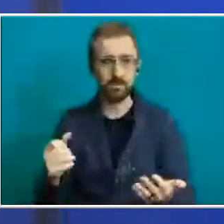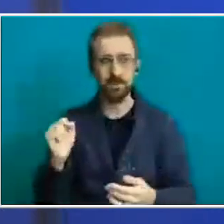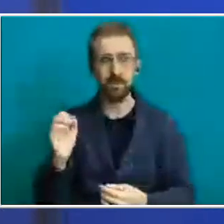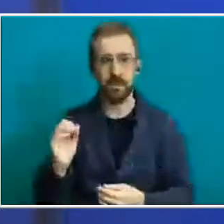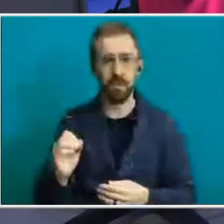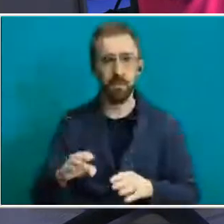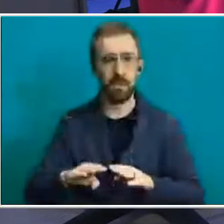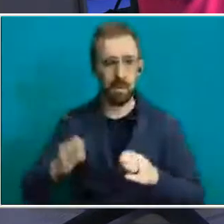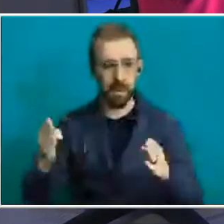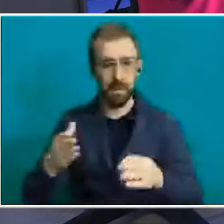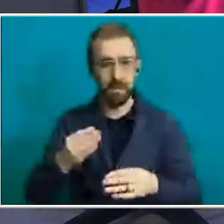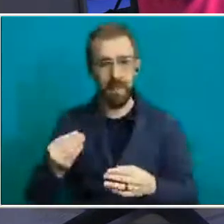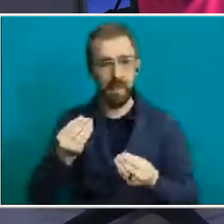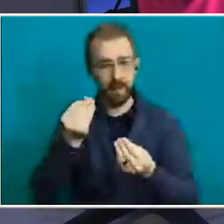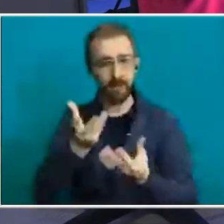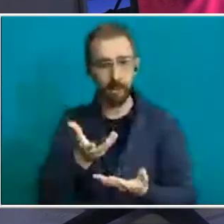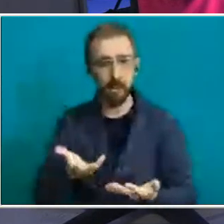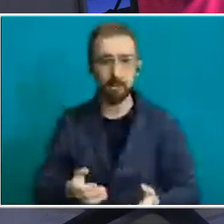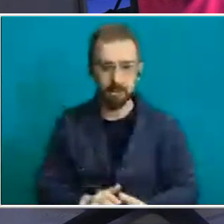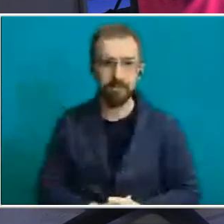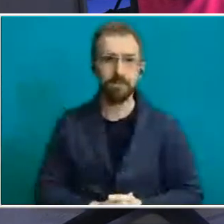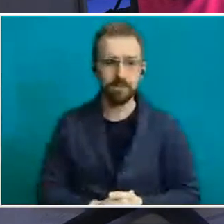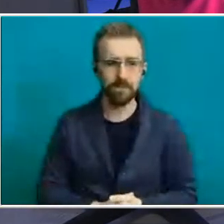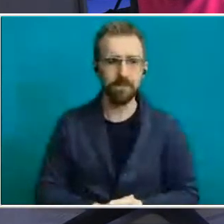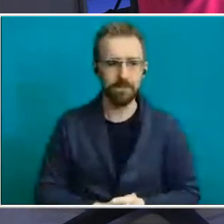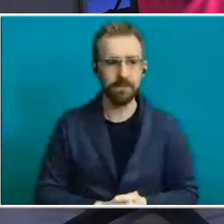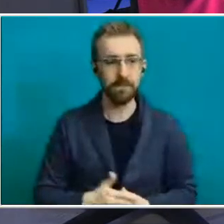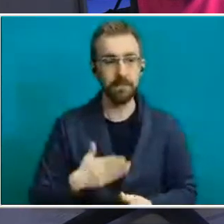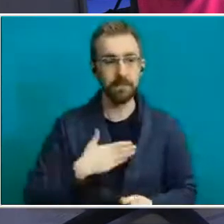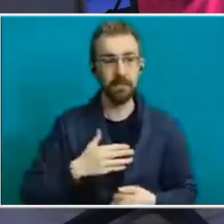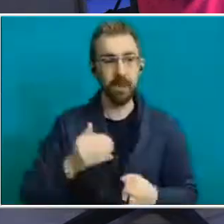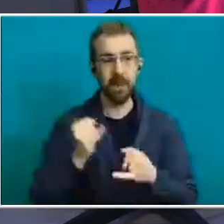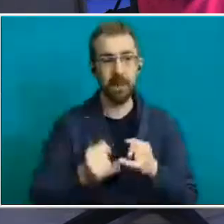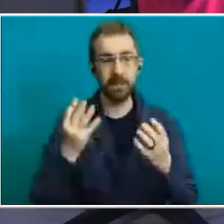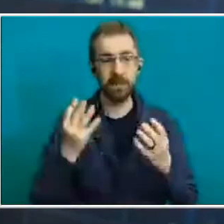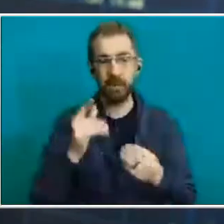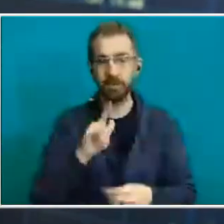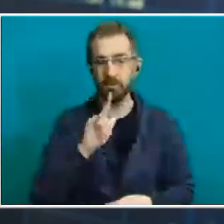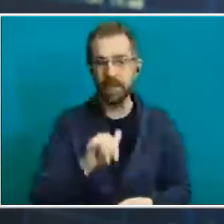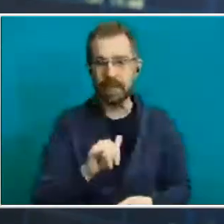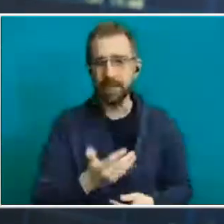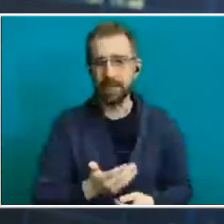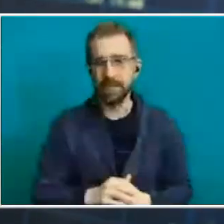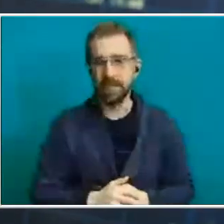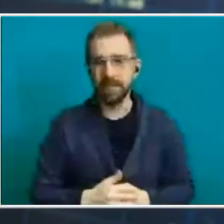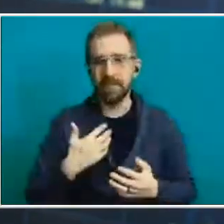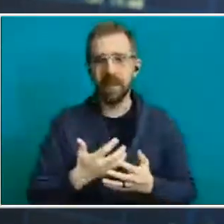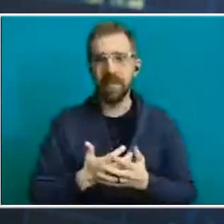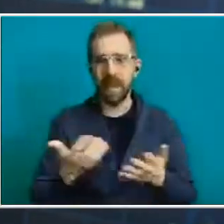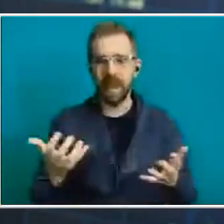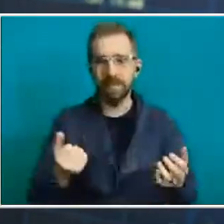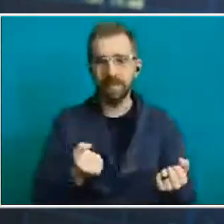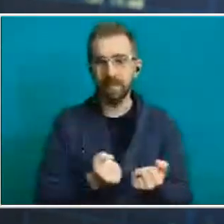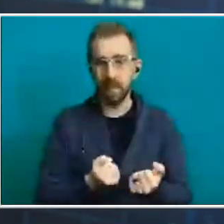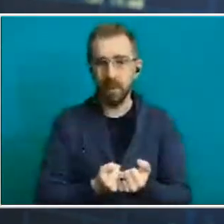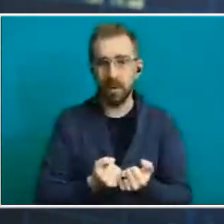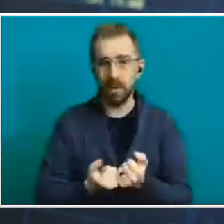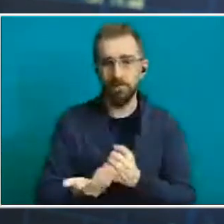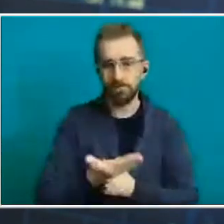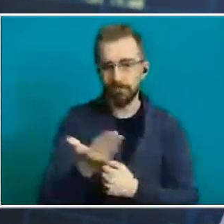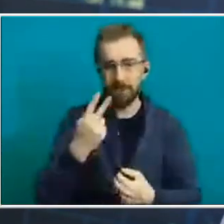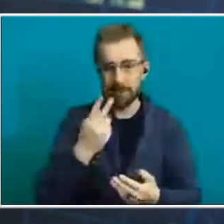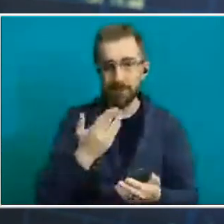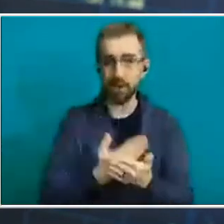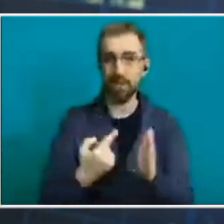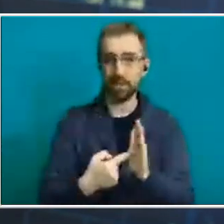know. Well, my final thoughts are really, there's a lot of support out there. We're seeing a great example here